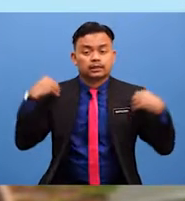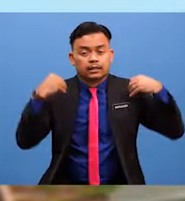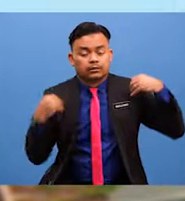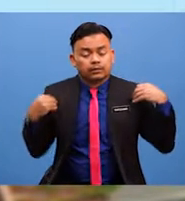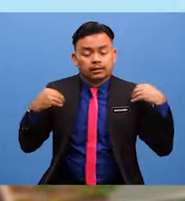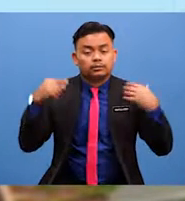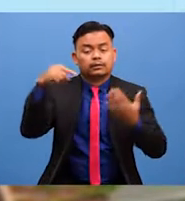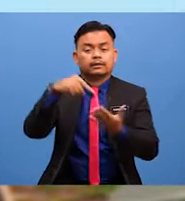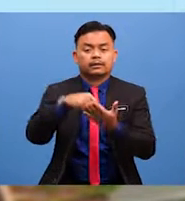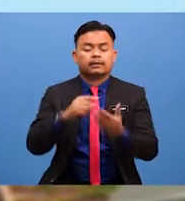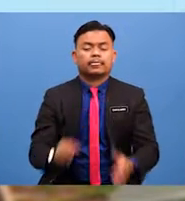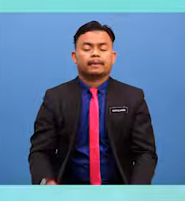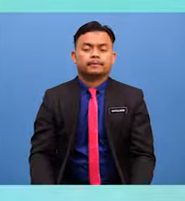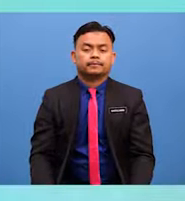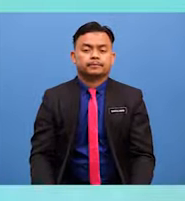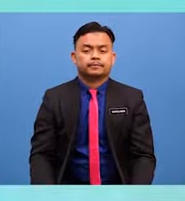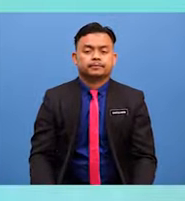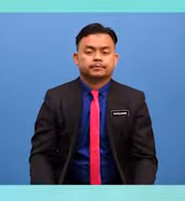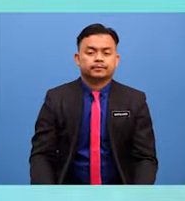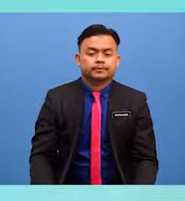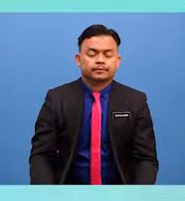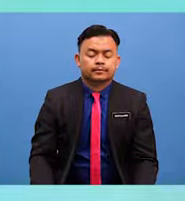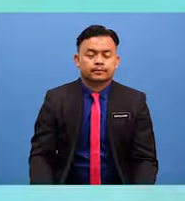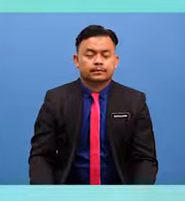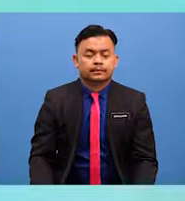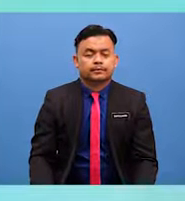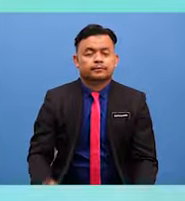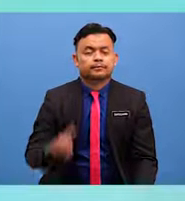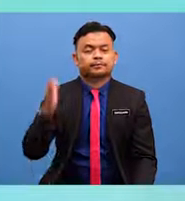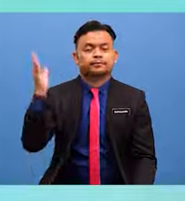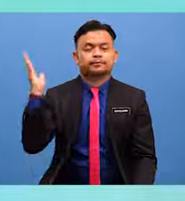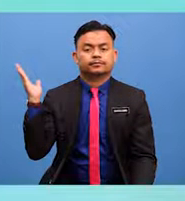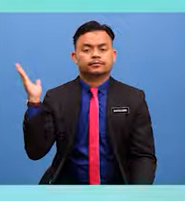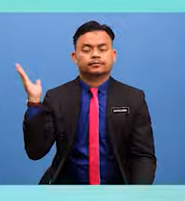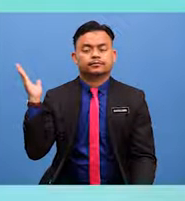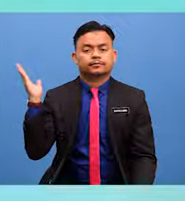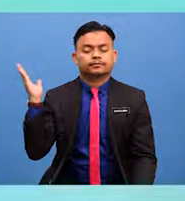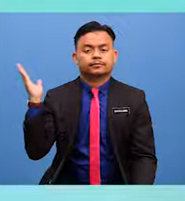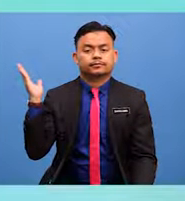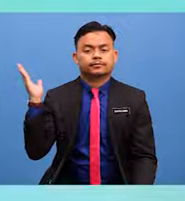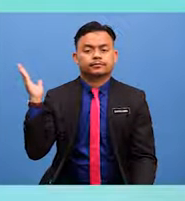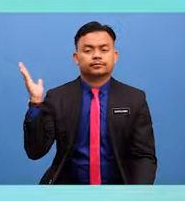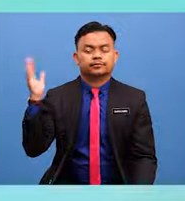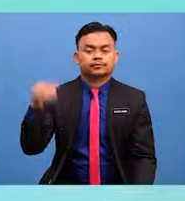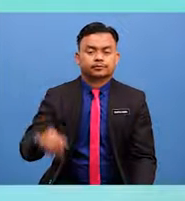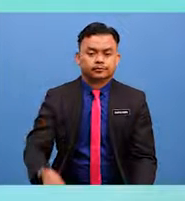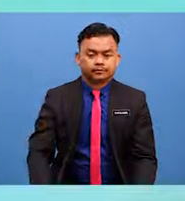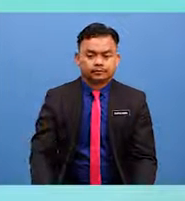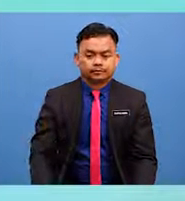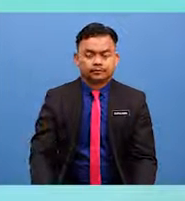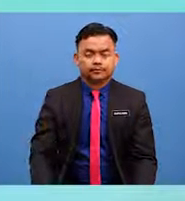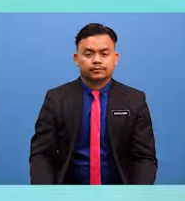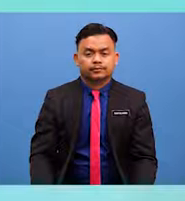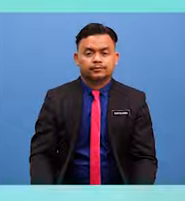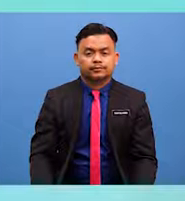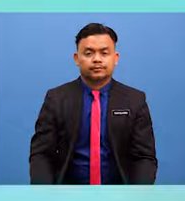Let's read these articles. While reading, I want you to underline all the action